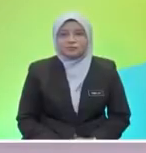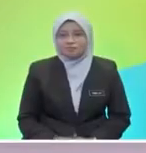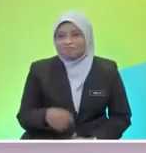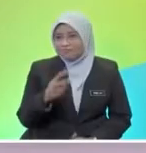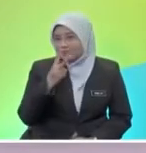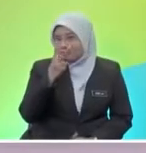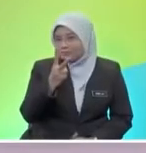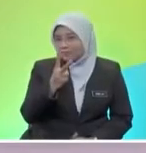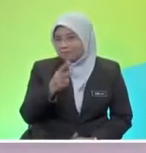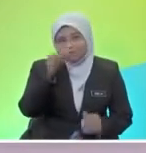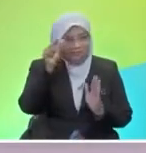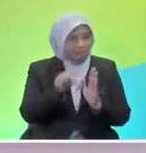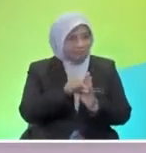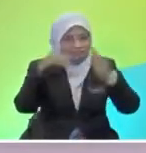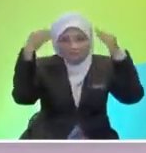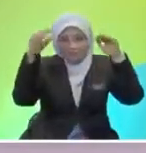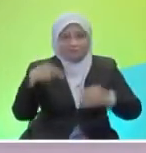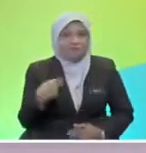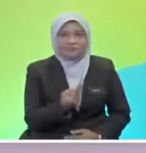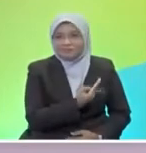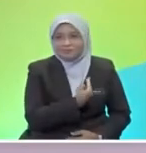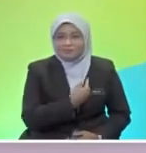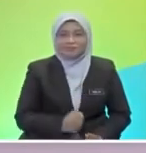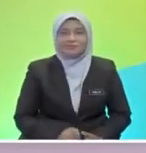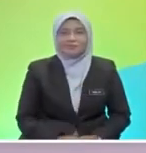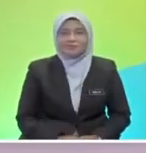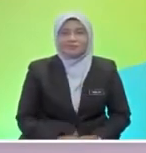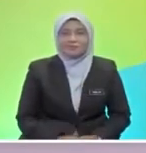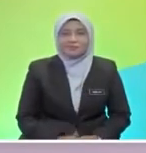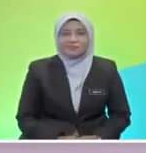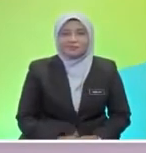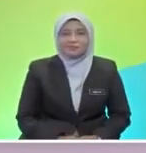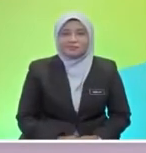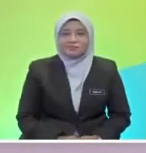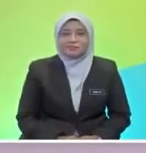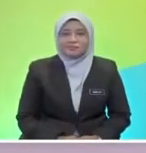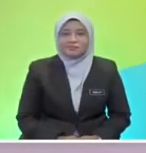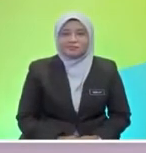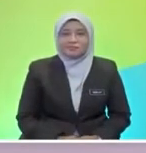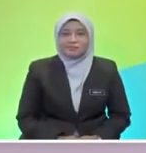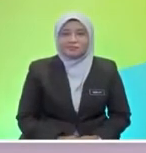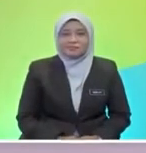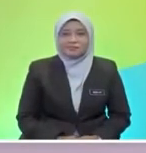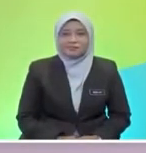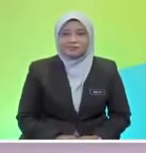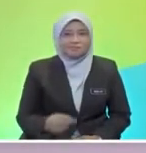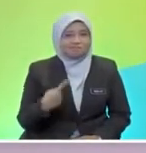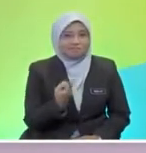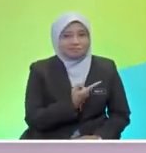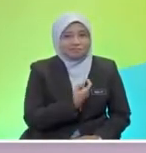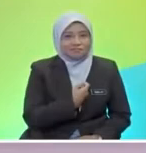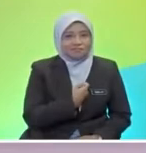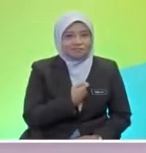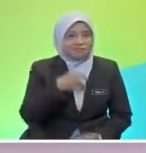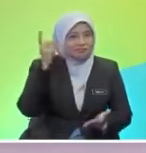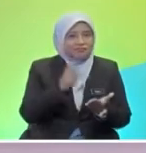Teacher's profile, but before we get started for today's class, which is Bahasa Inggeris, let's first introduce our sign